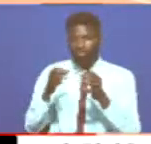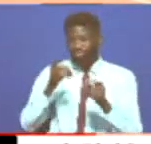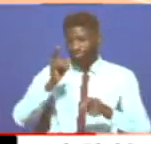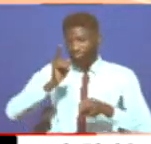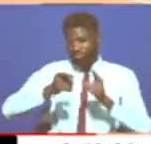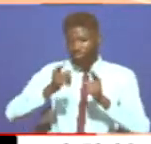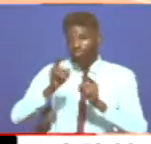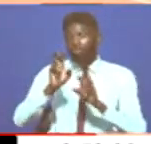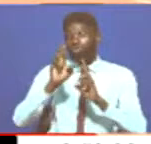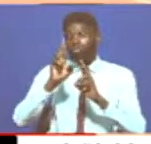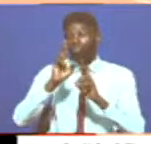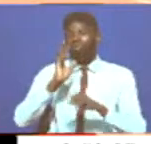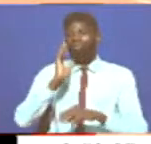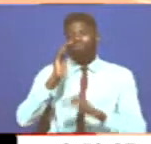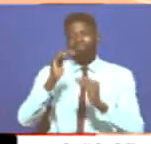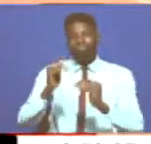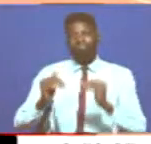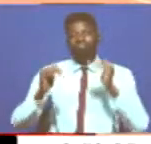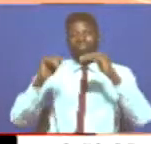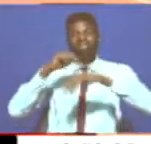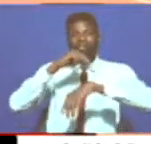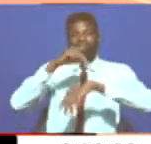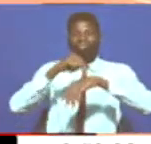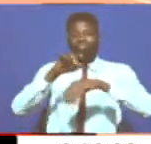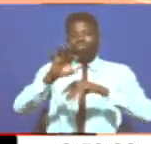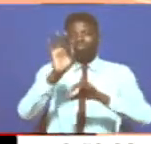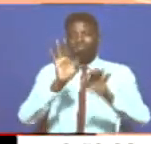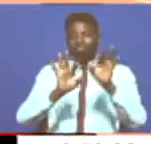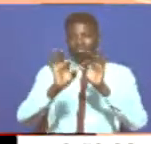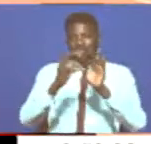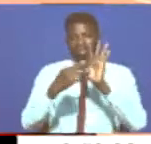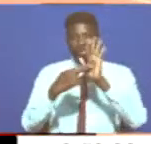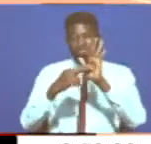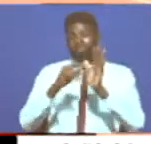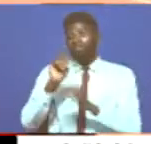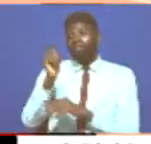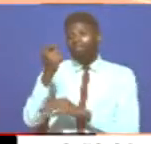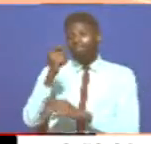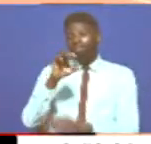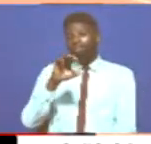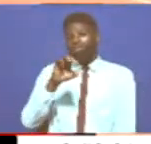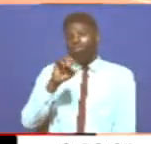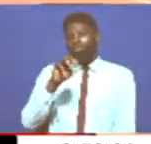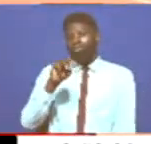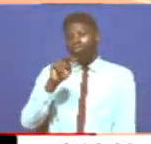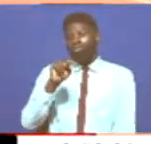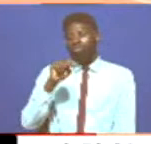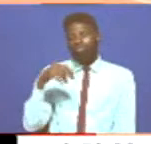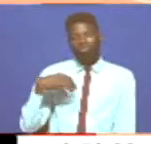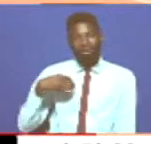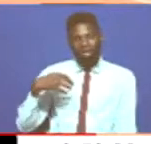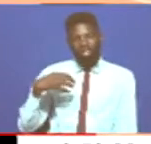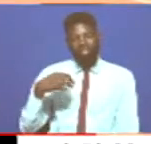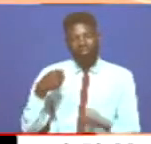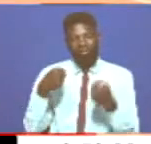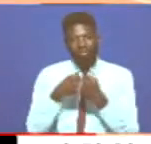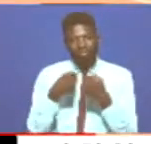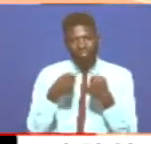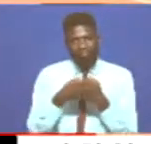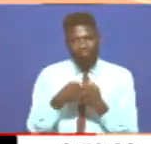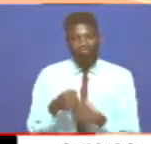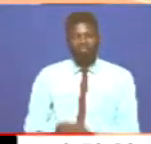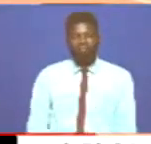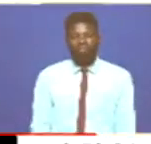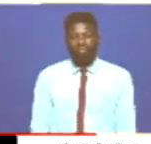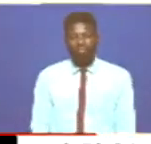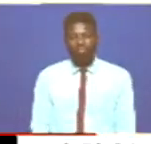for the trials which will see them represent Kenya in the coming Commonwealth Games. For Easy Friday Sports, I'm Daniel Mwendwa.